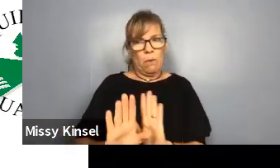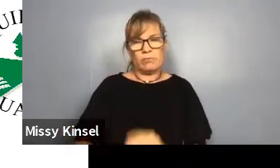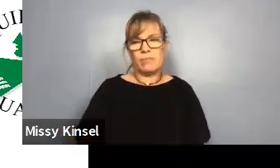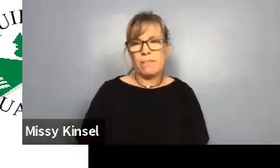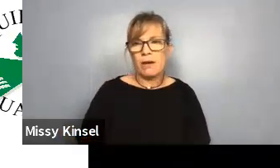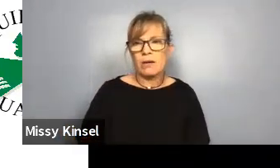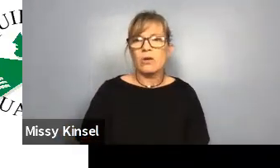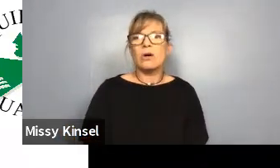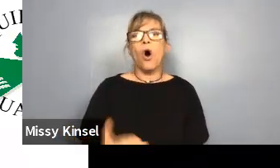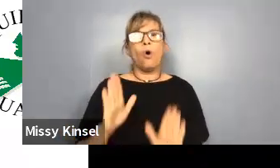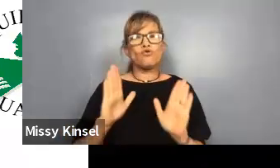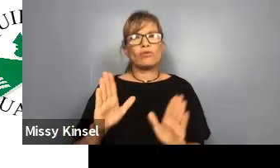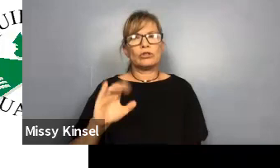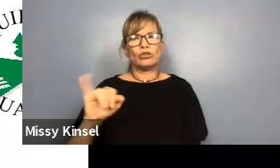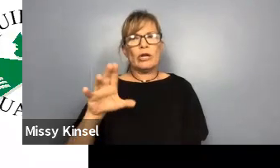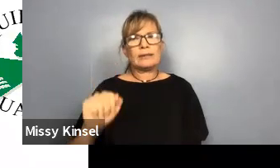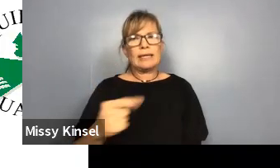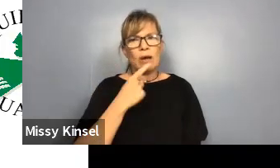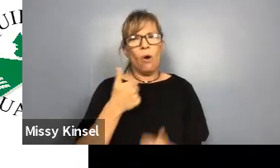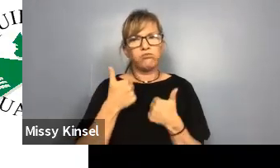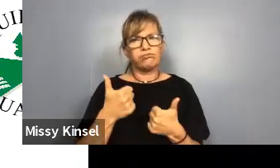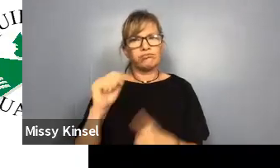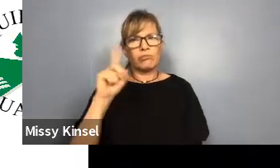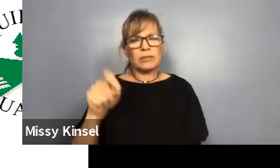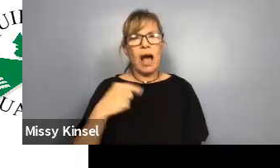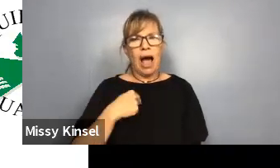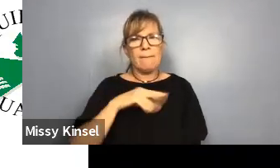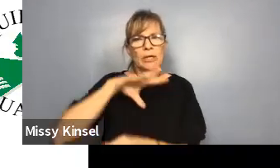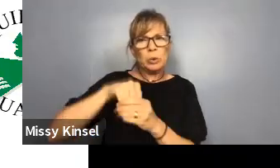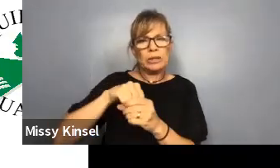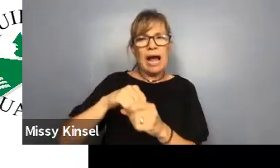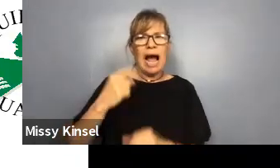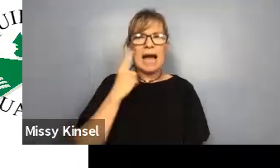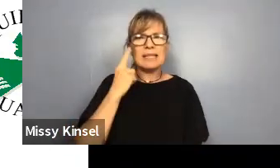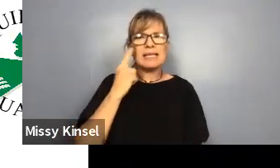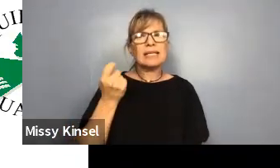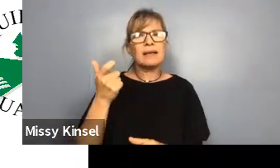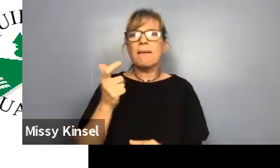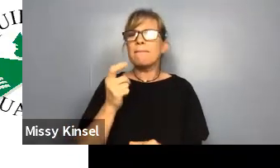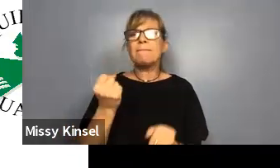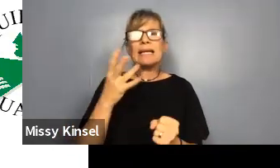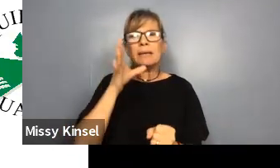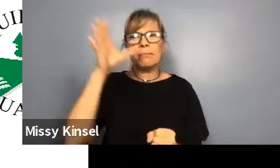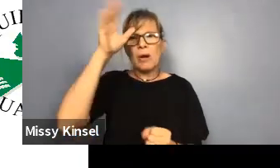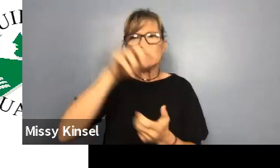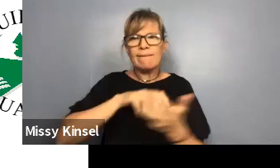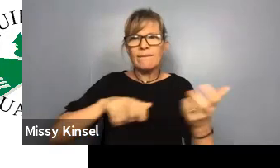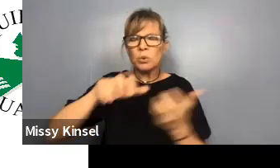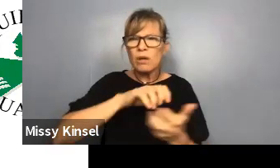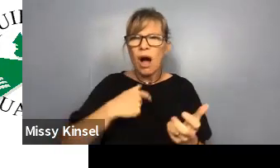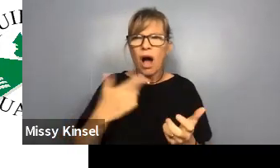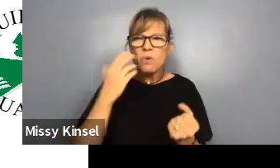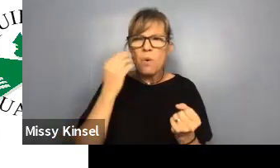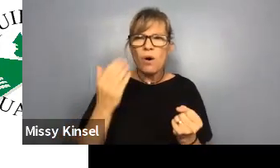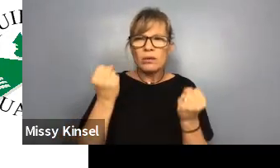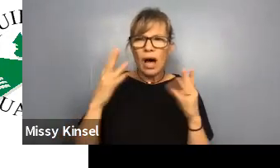That's a great question too. And I think that's, I'll just jump in to say, I think that has confused a lot of parents, because I know a lot of